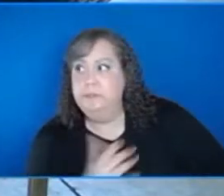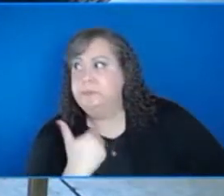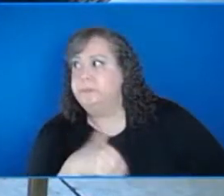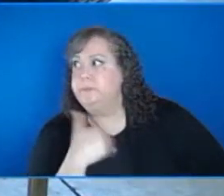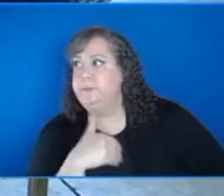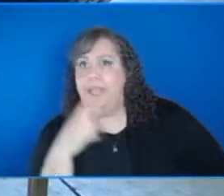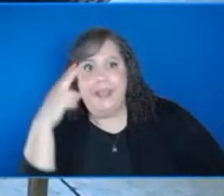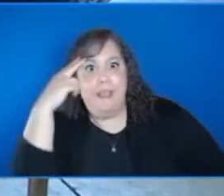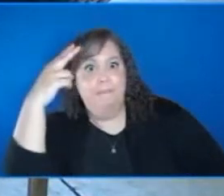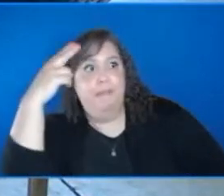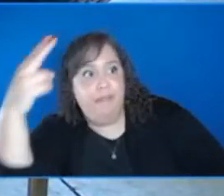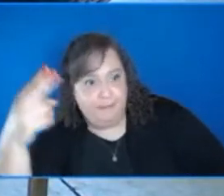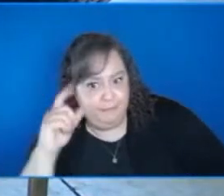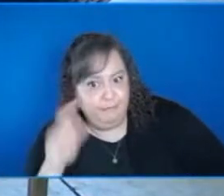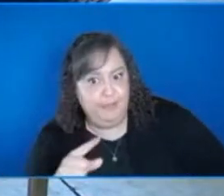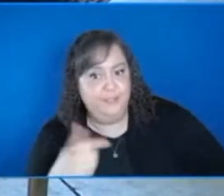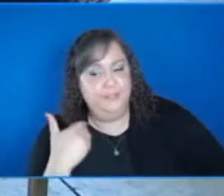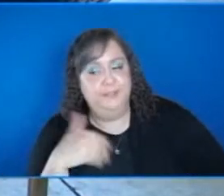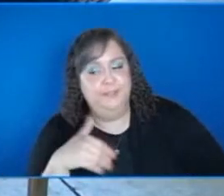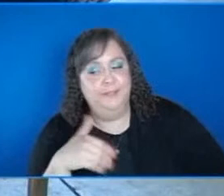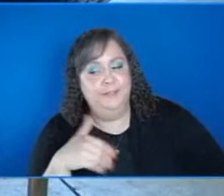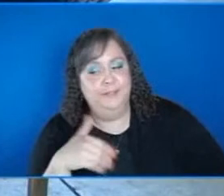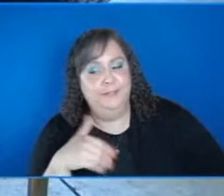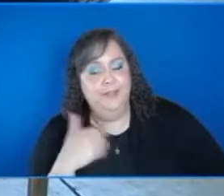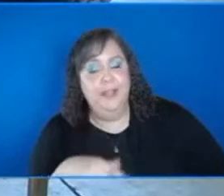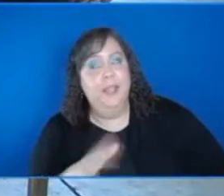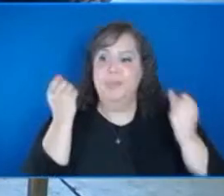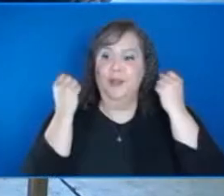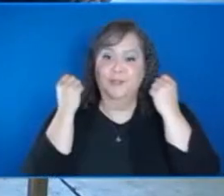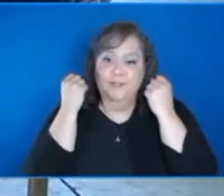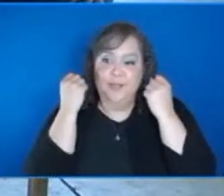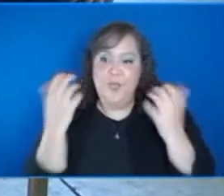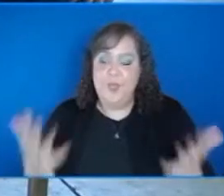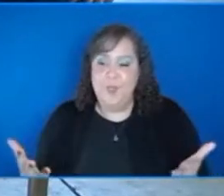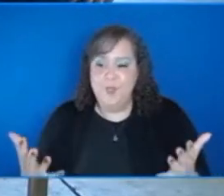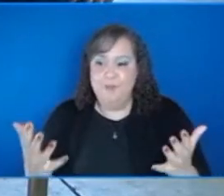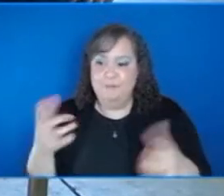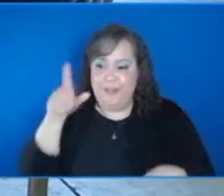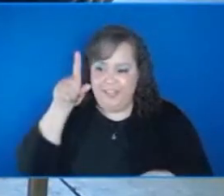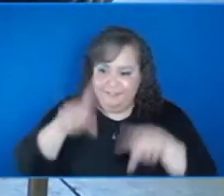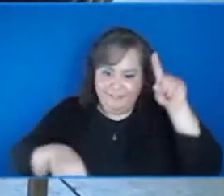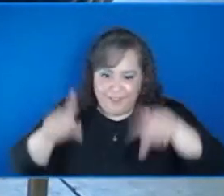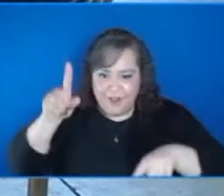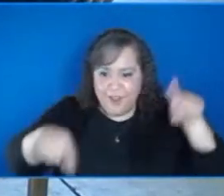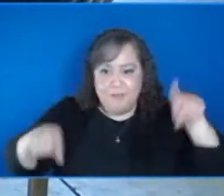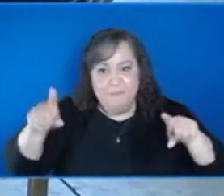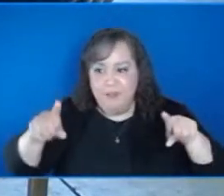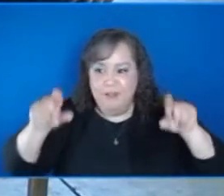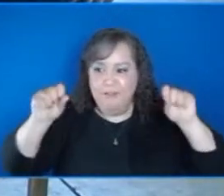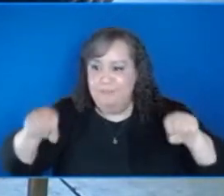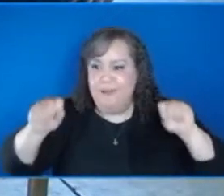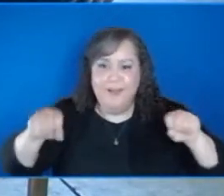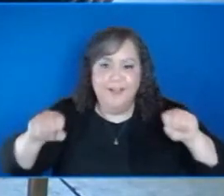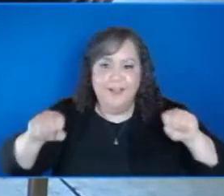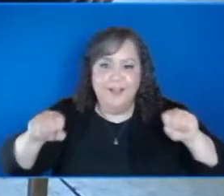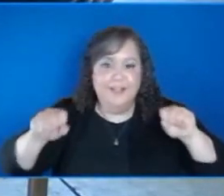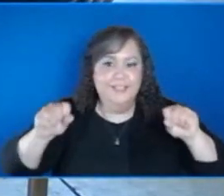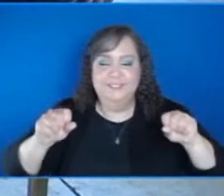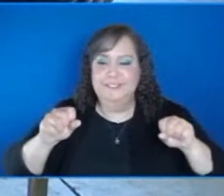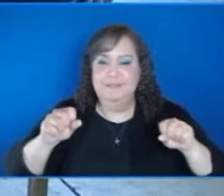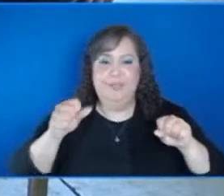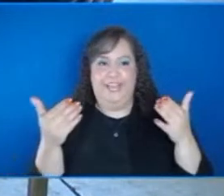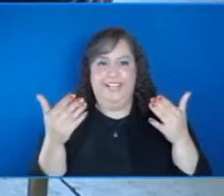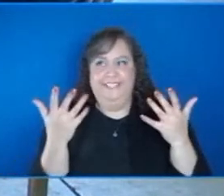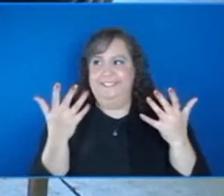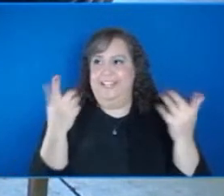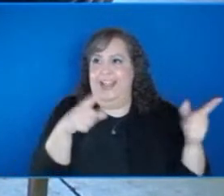hypothetical questions because there's so many variables at play there. Okay. So many different things that have happened